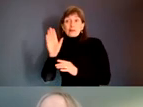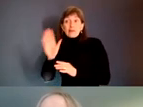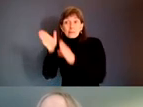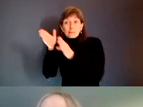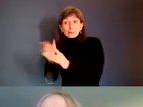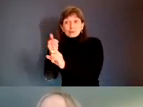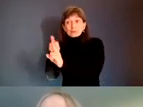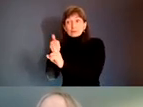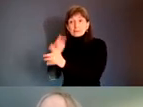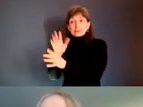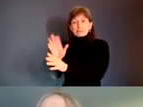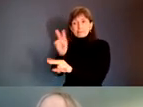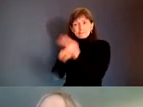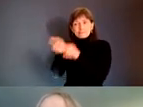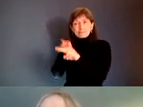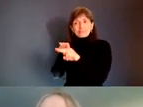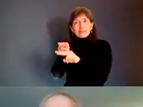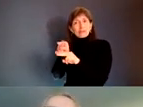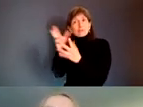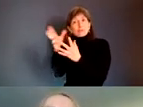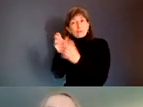to the fullest extent possible. So.